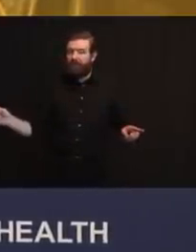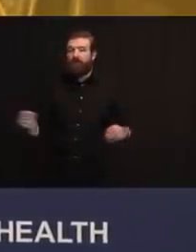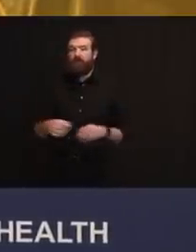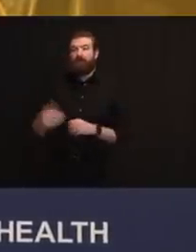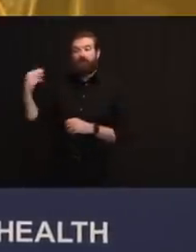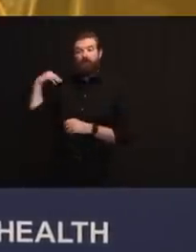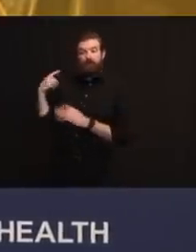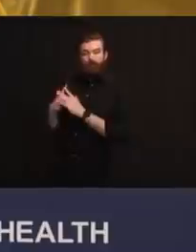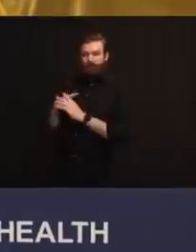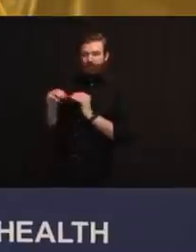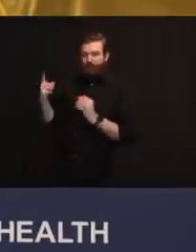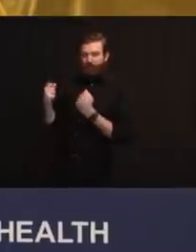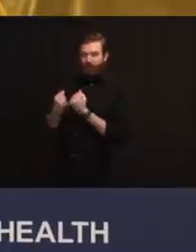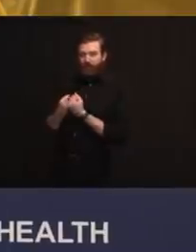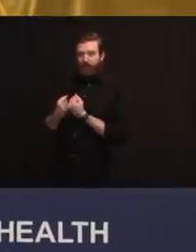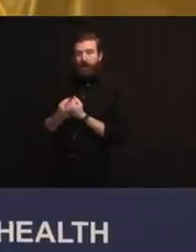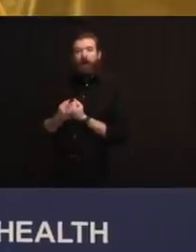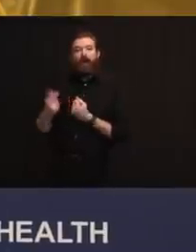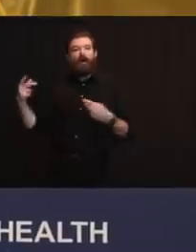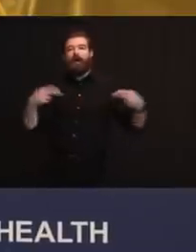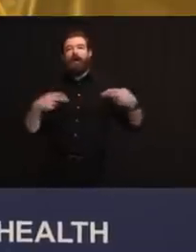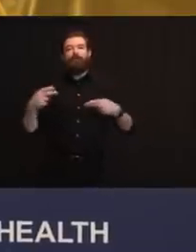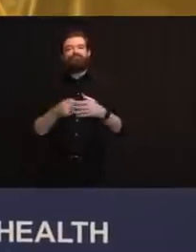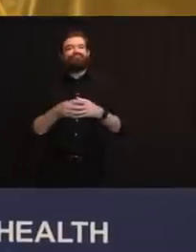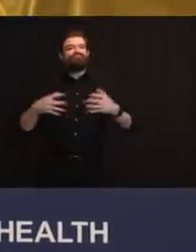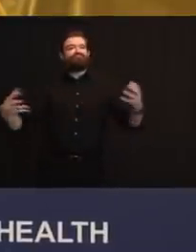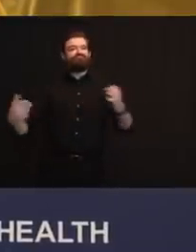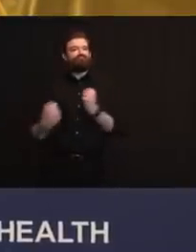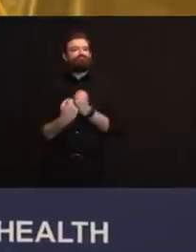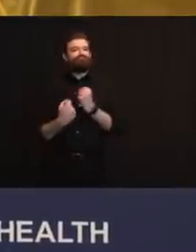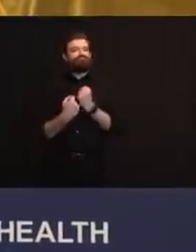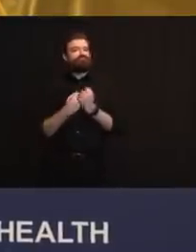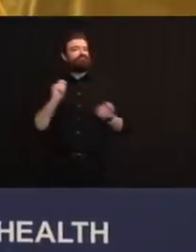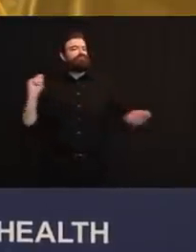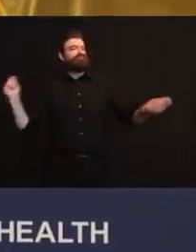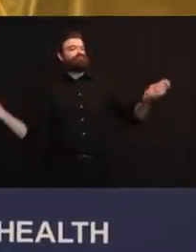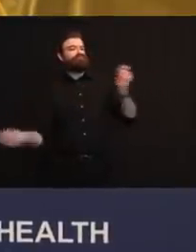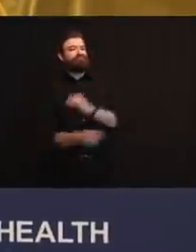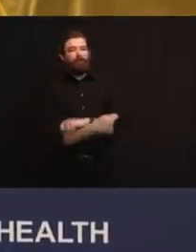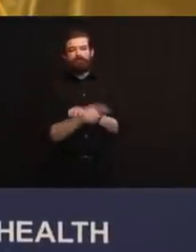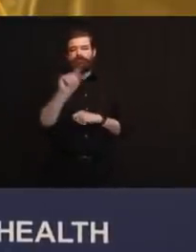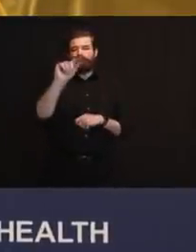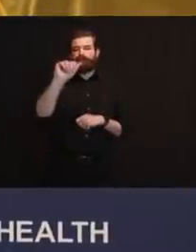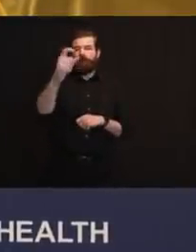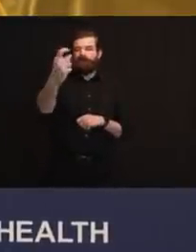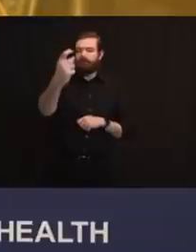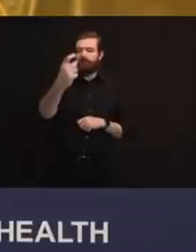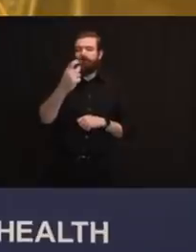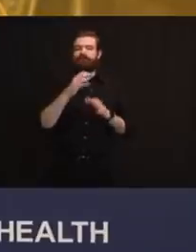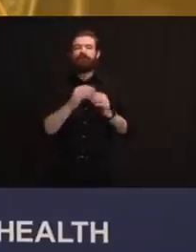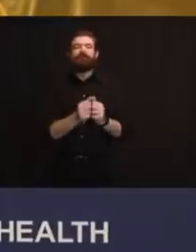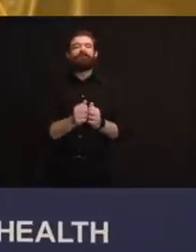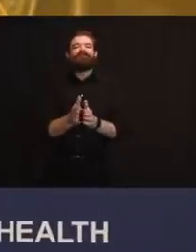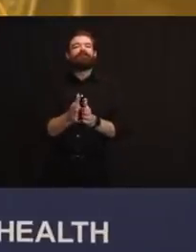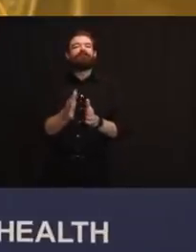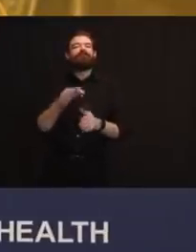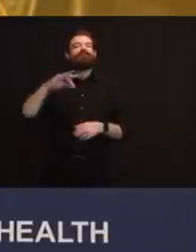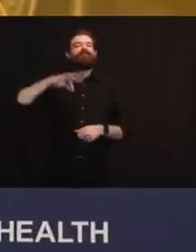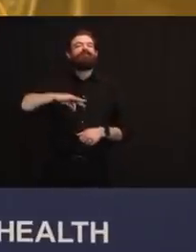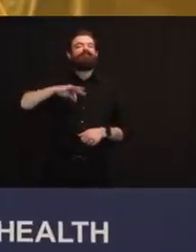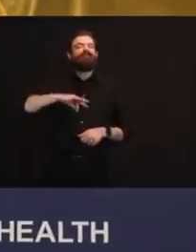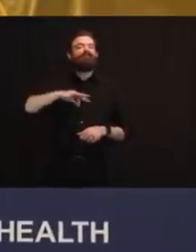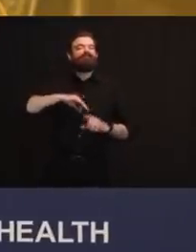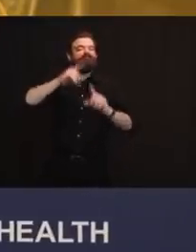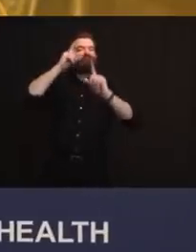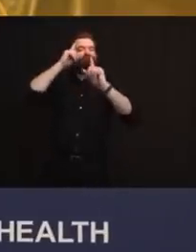with us on a complete revamping of the incentive programs in the state and all of the stuff that we all believe